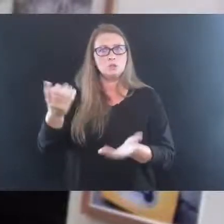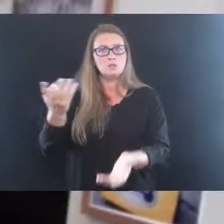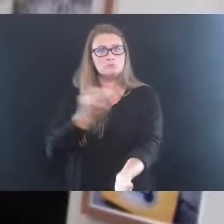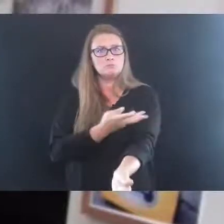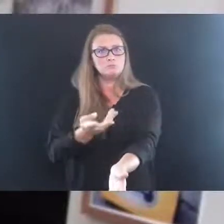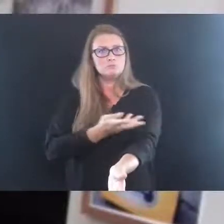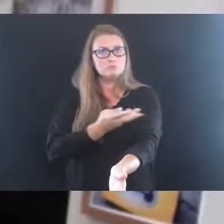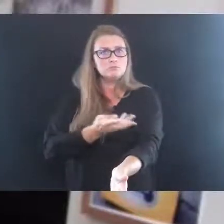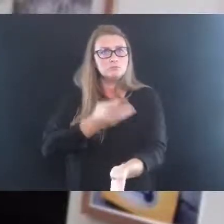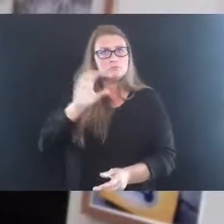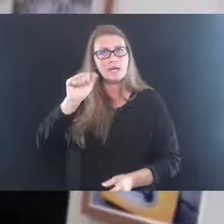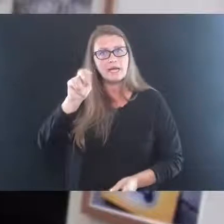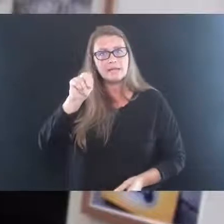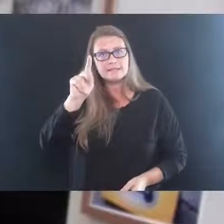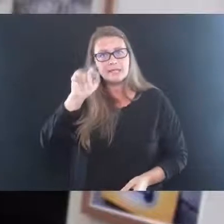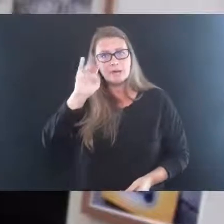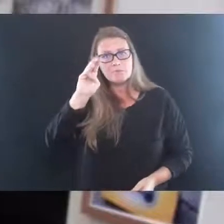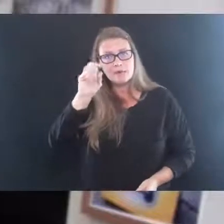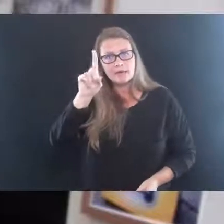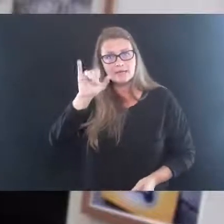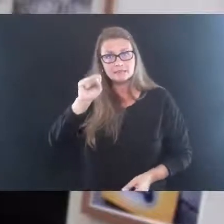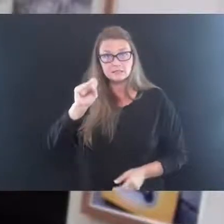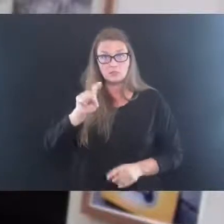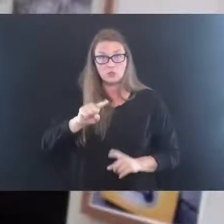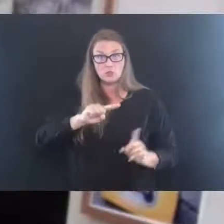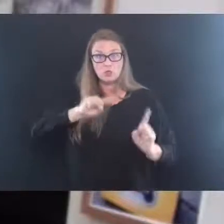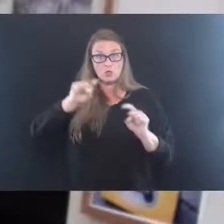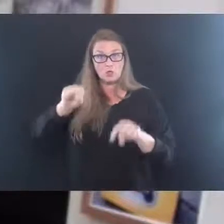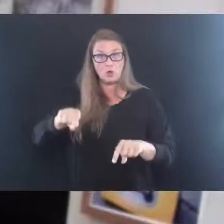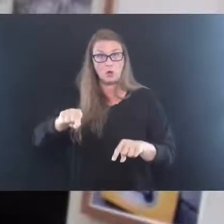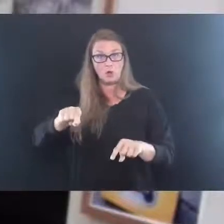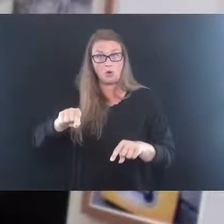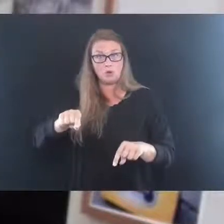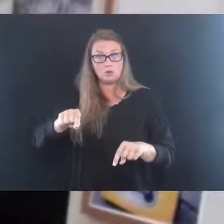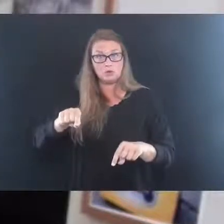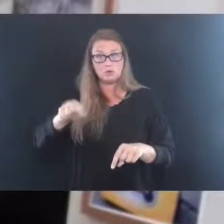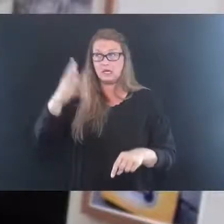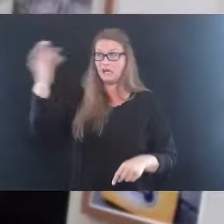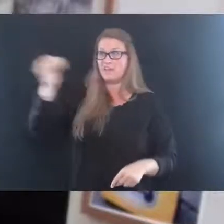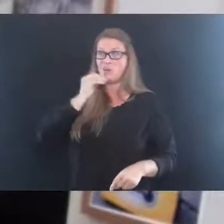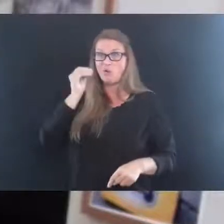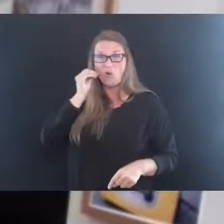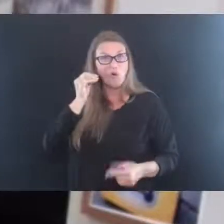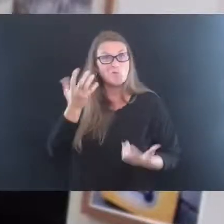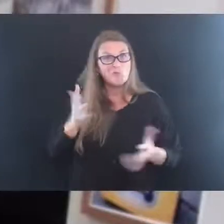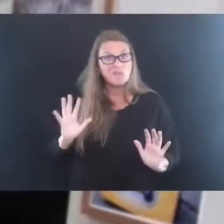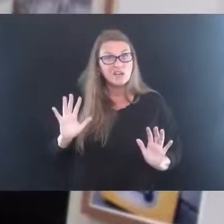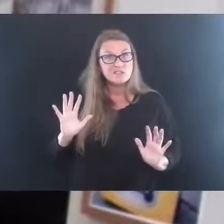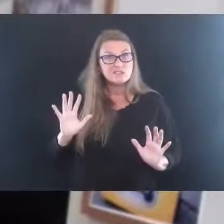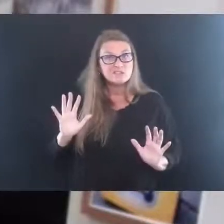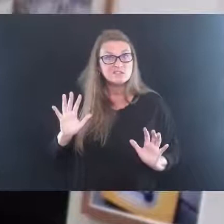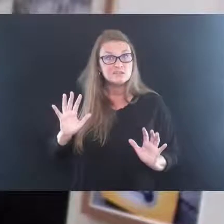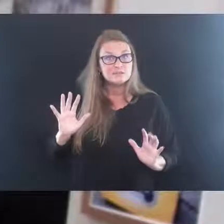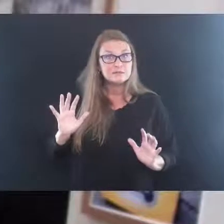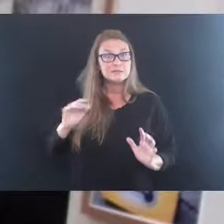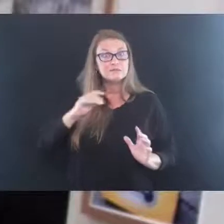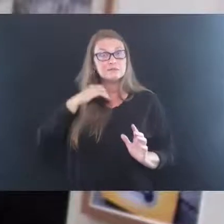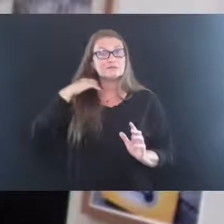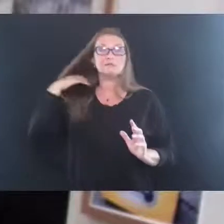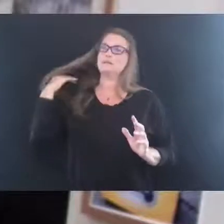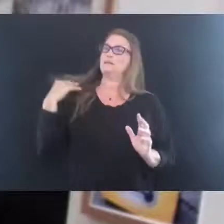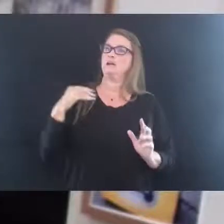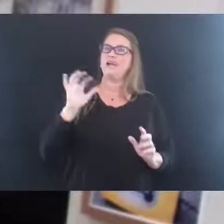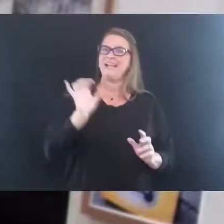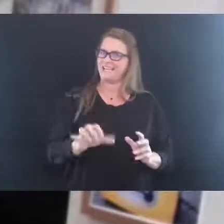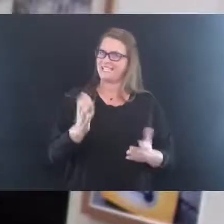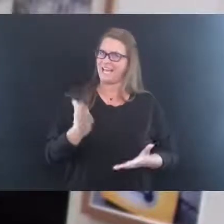so I'm assuming these folks would go to one of these 30 sites and then you just go home? And then also, I didn't hear anyone say this, but is this being offered to